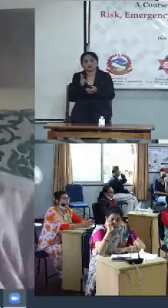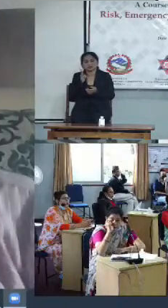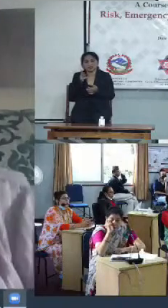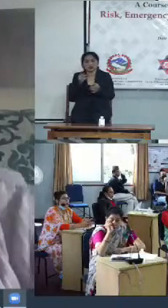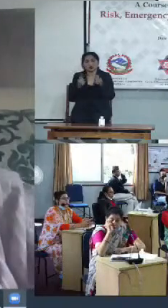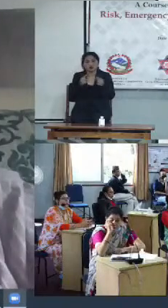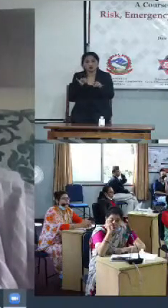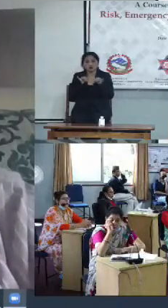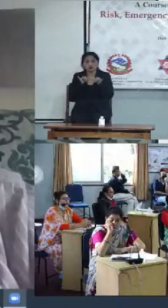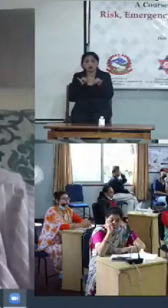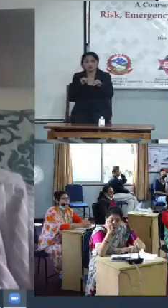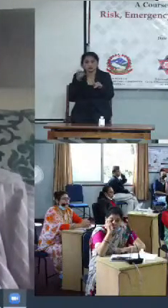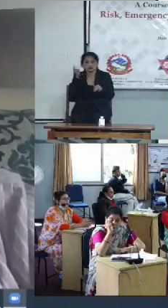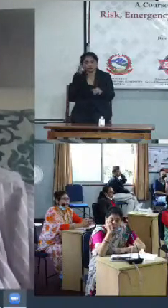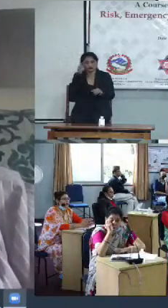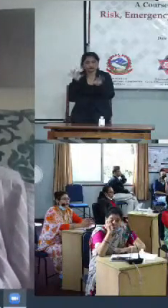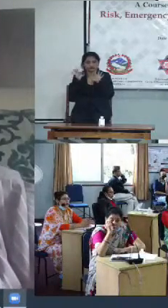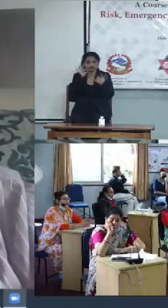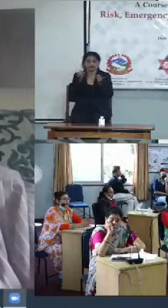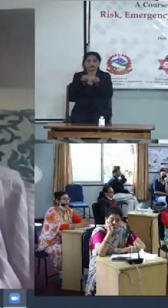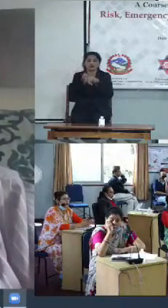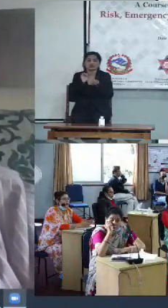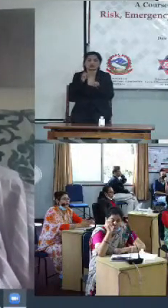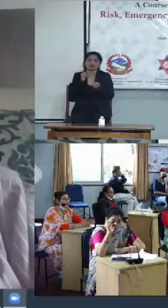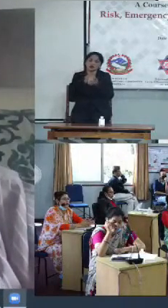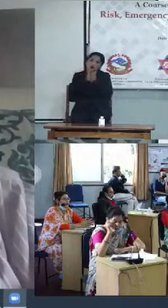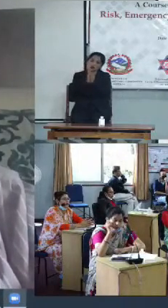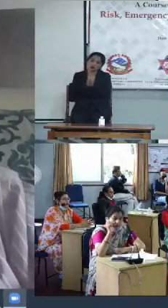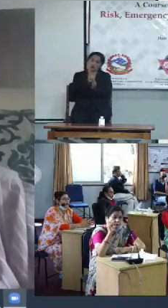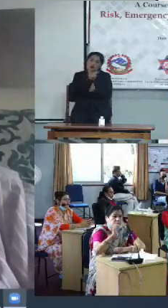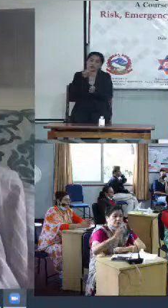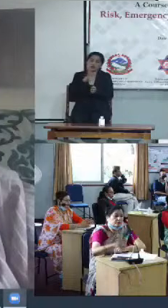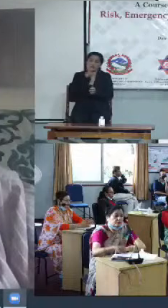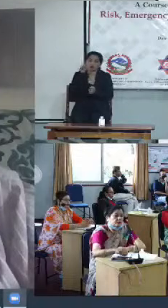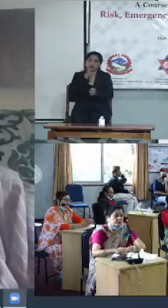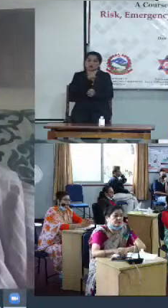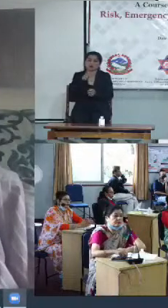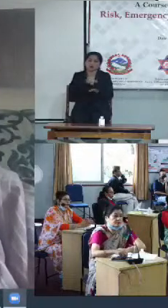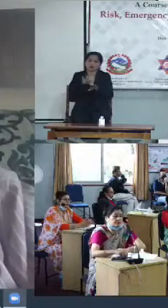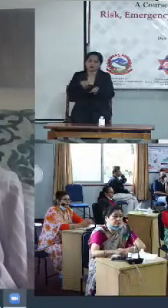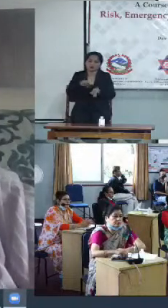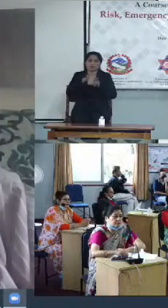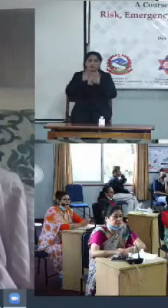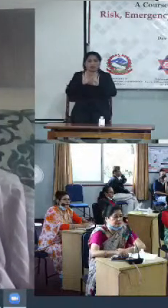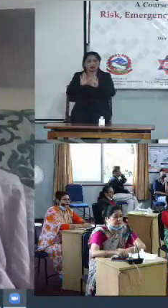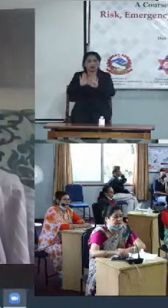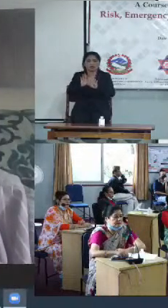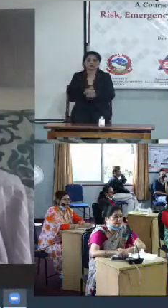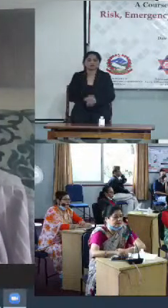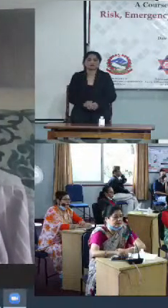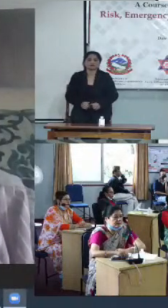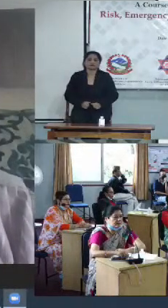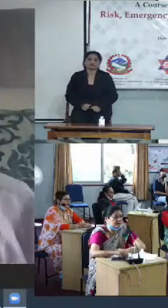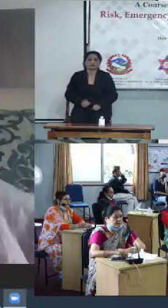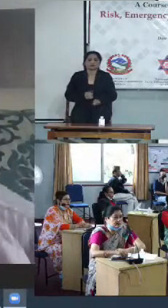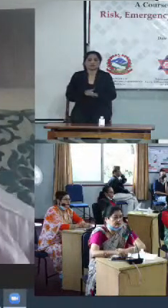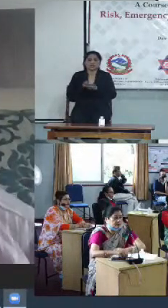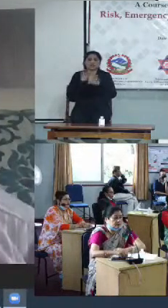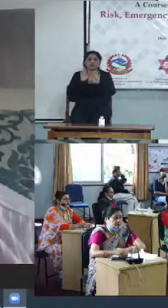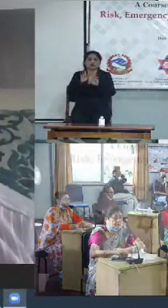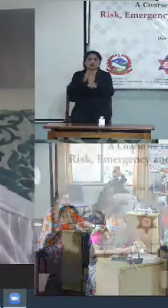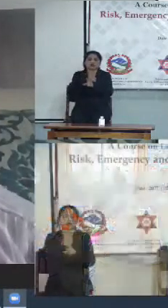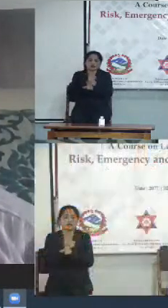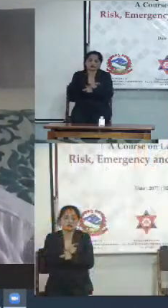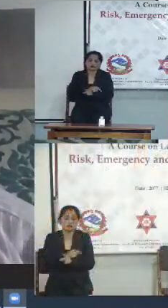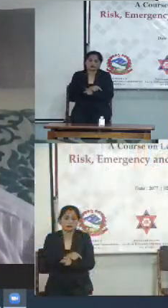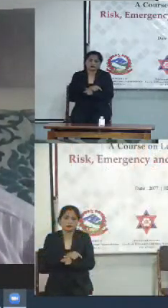much for your questions. Thank you. Thank you, Dr. Kapalia. You have clarified